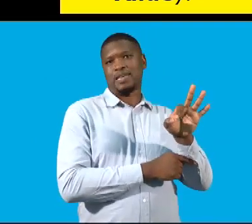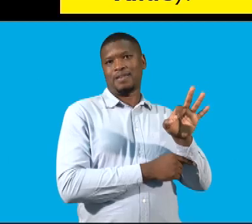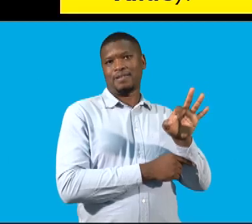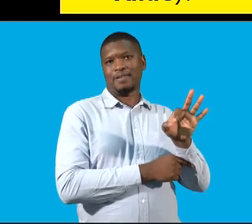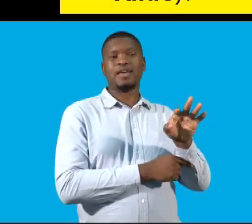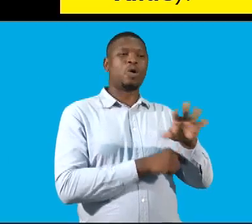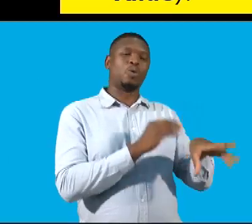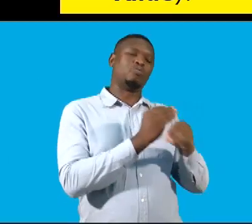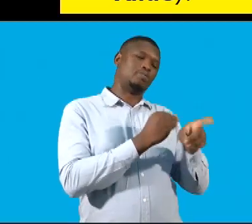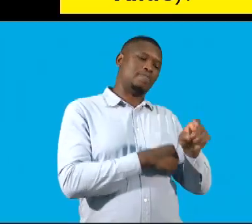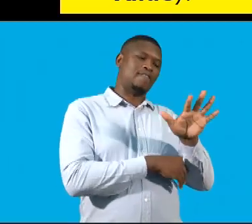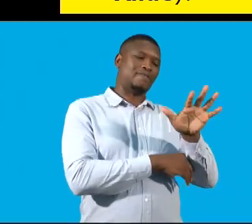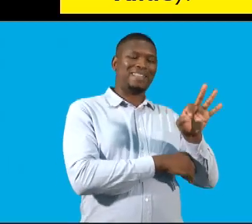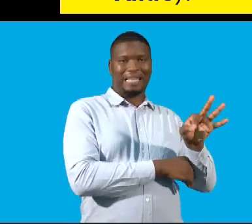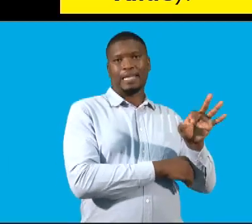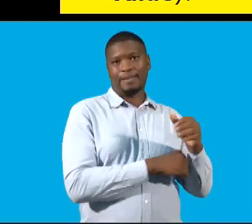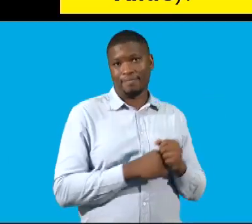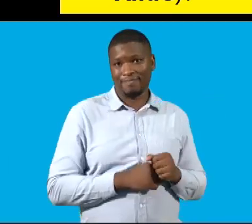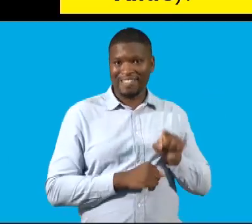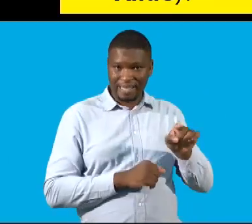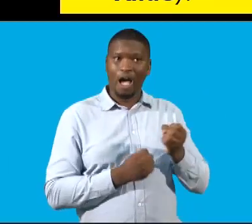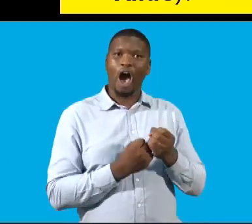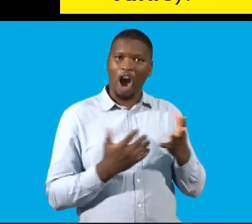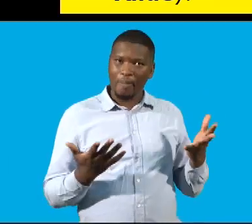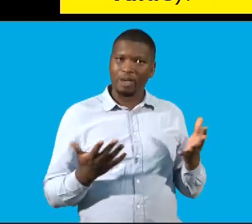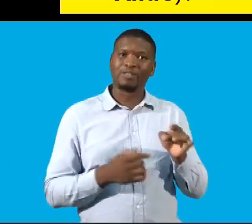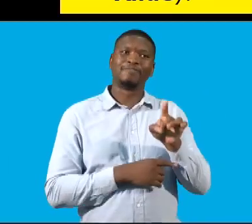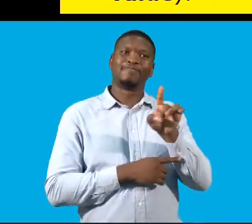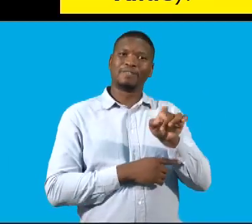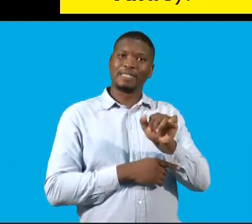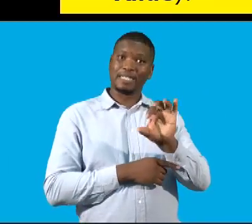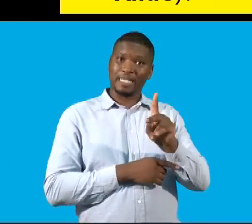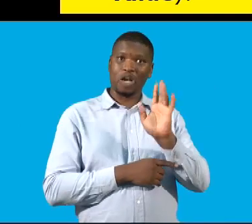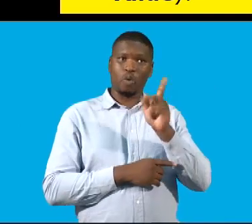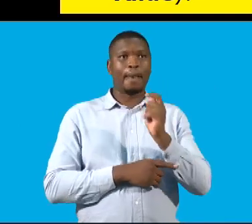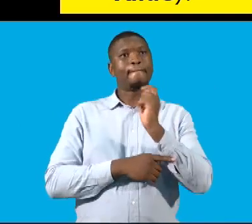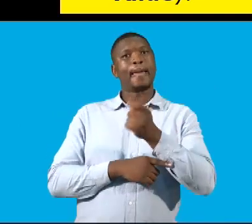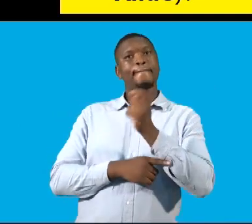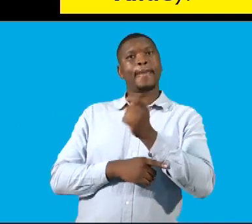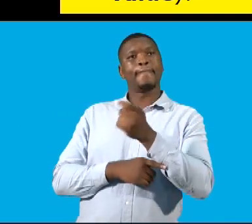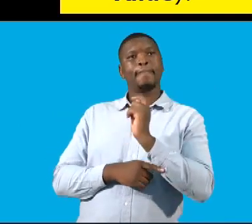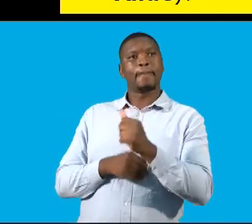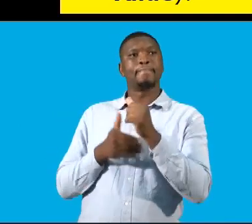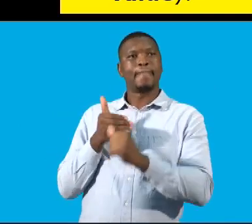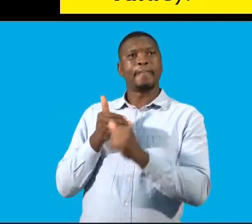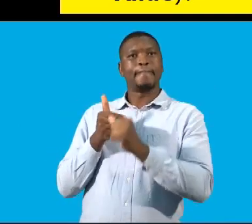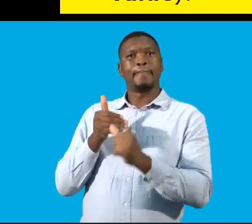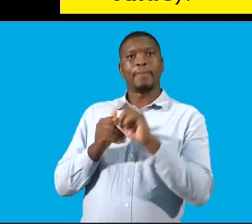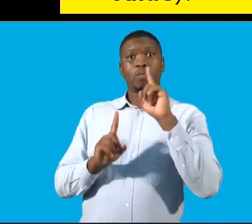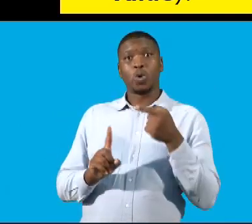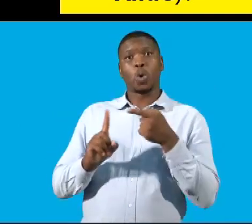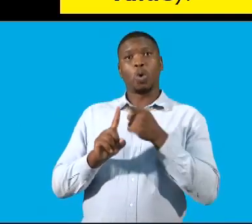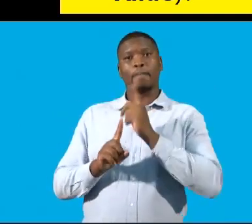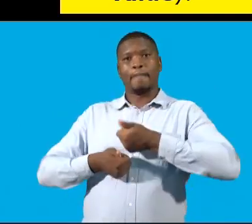543 rands and 56 cents. And that is how much Zach will be paying every month so that he